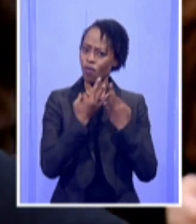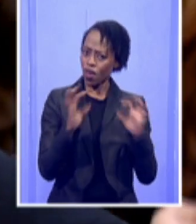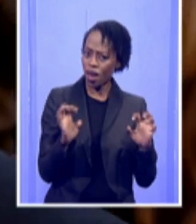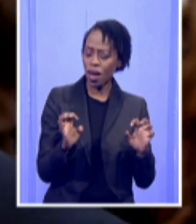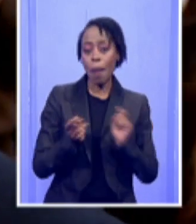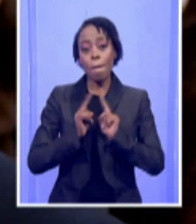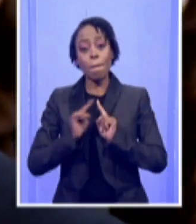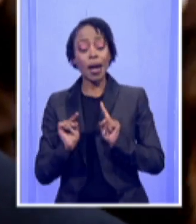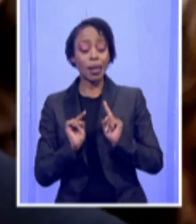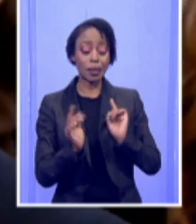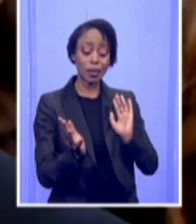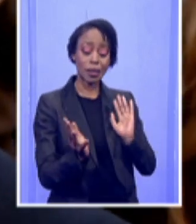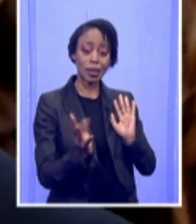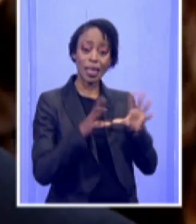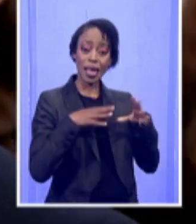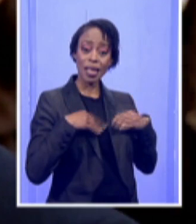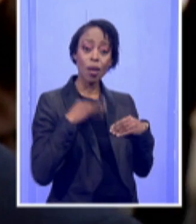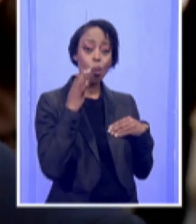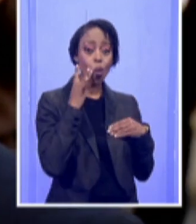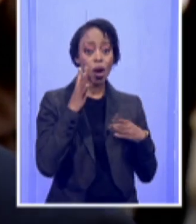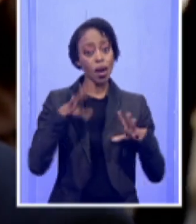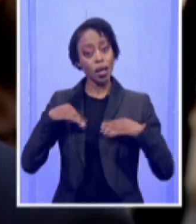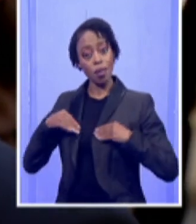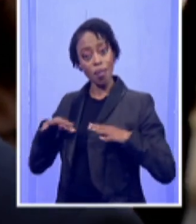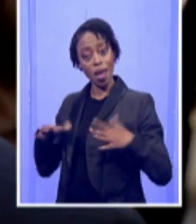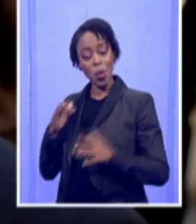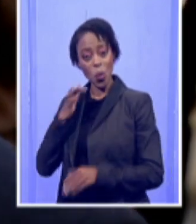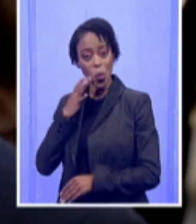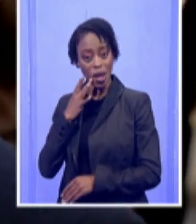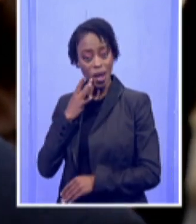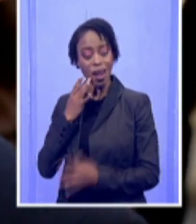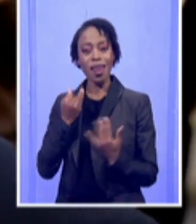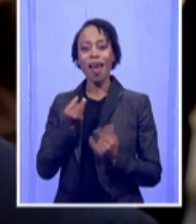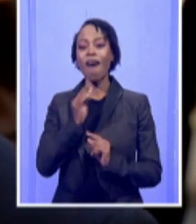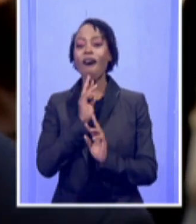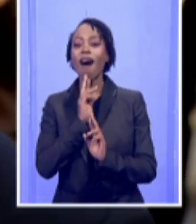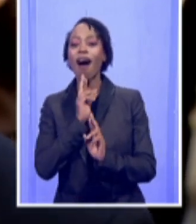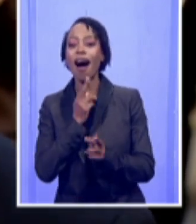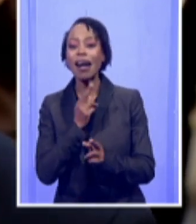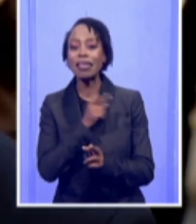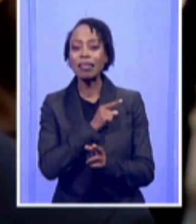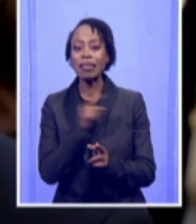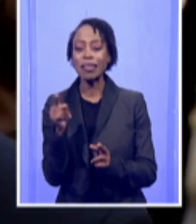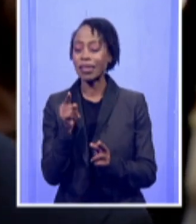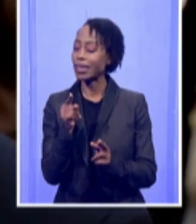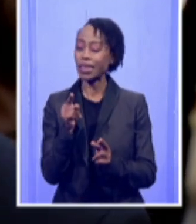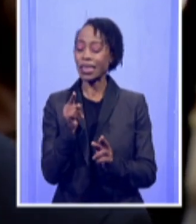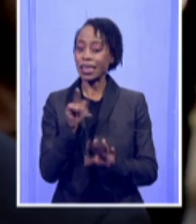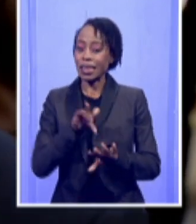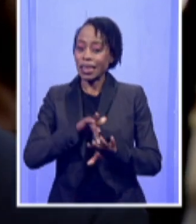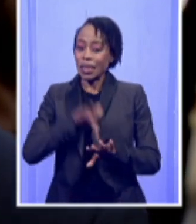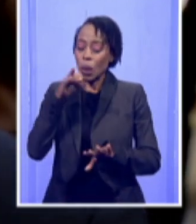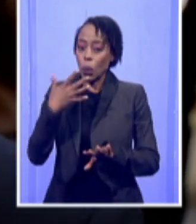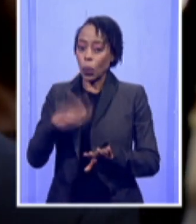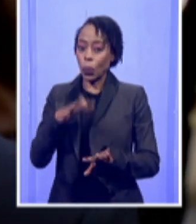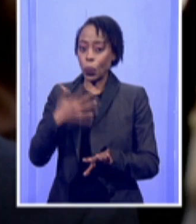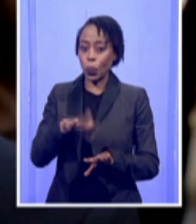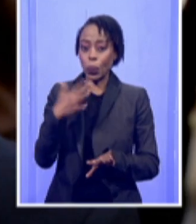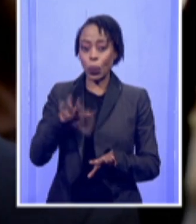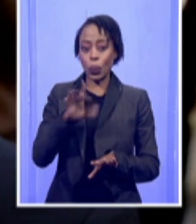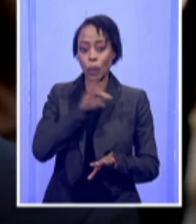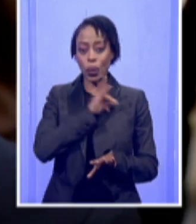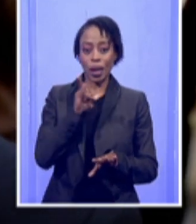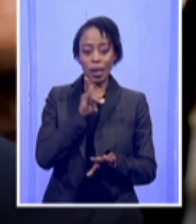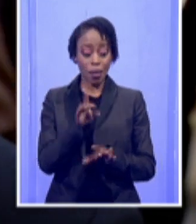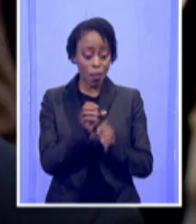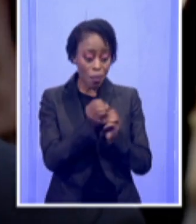is freedom of speech not acceptable, and that the answer to that question has to be a very narrow line. There can only be a very narrow list of